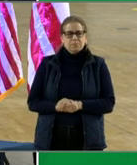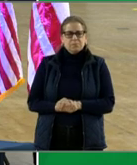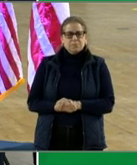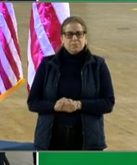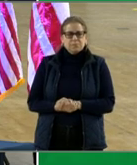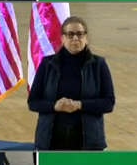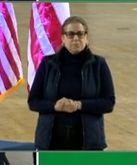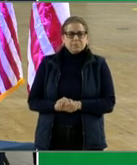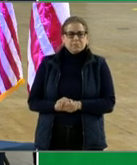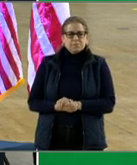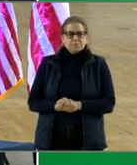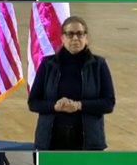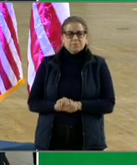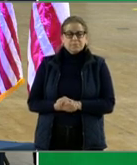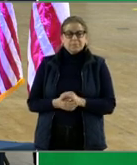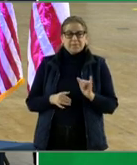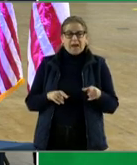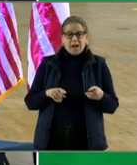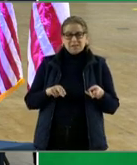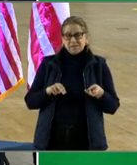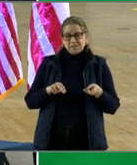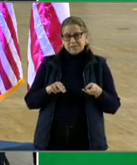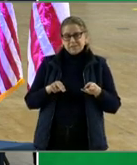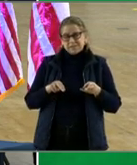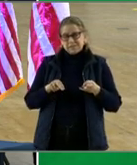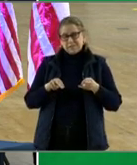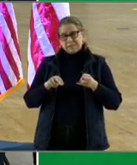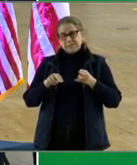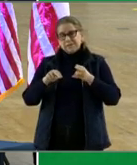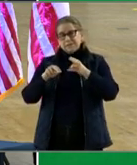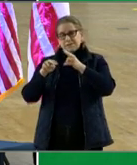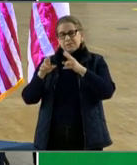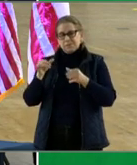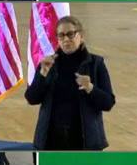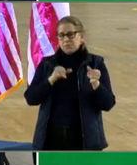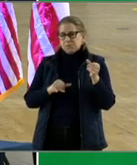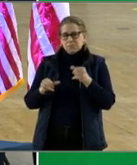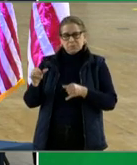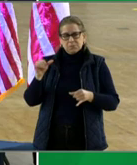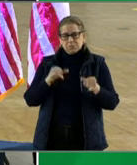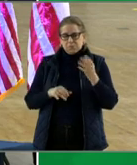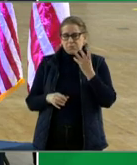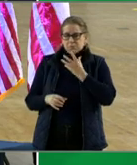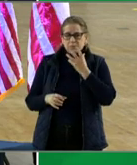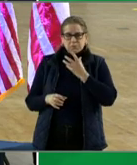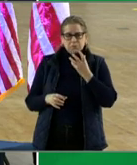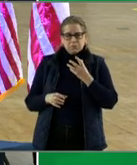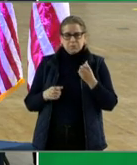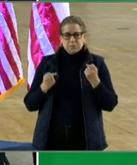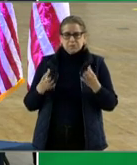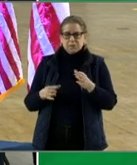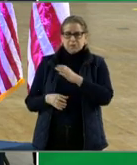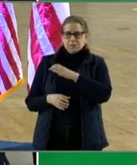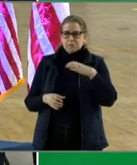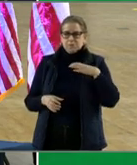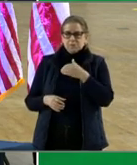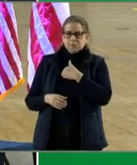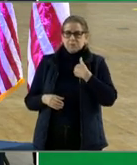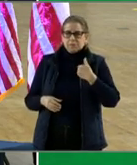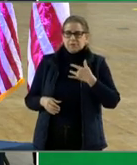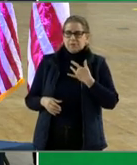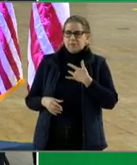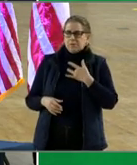concerns about the surge have been conveyed or expressed by a number of council members.